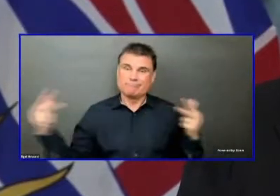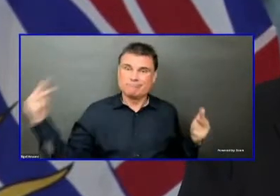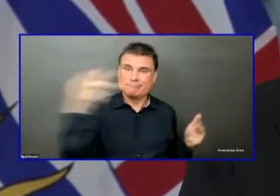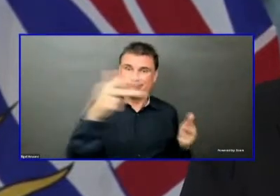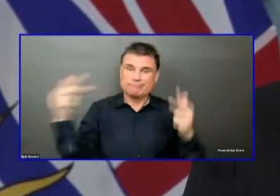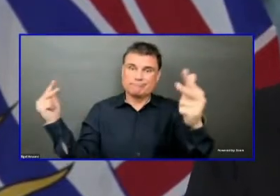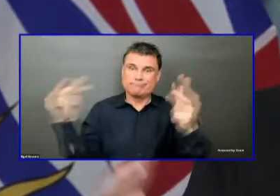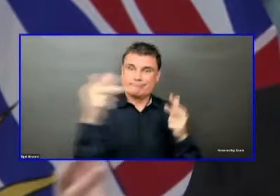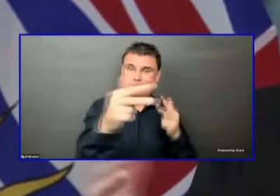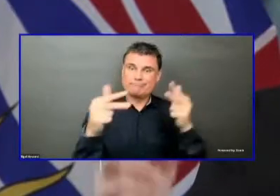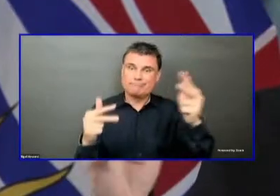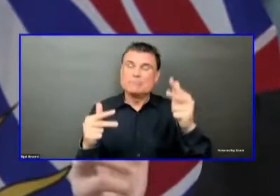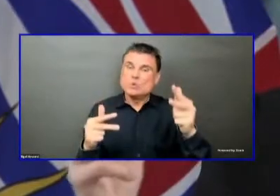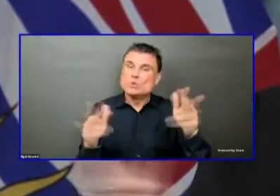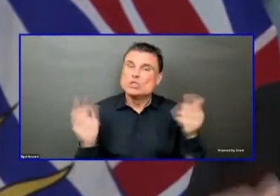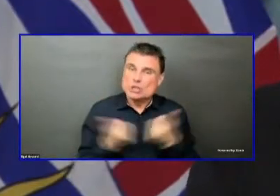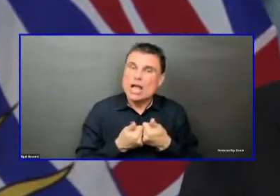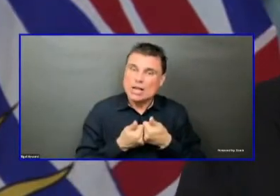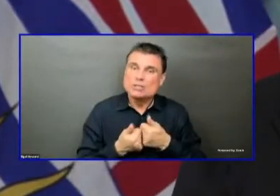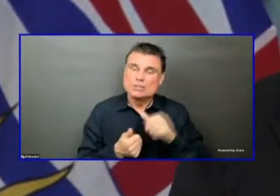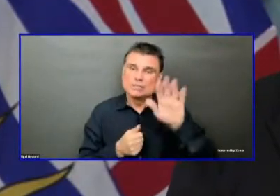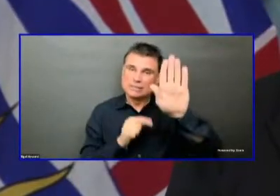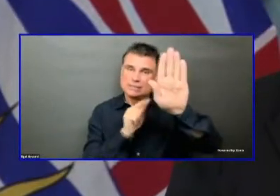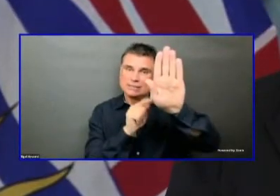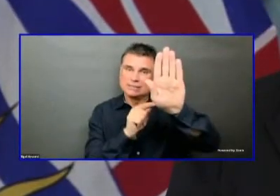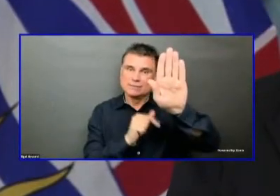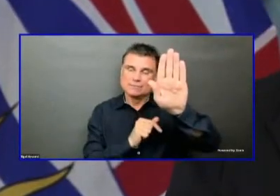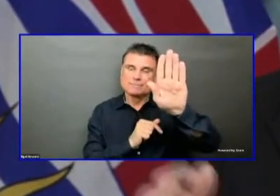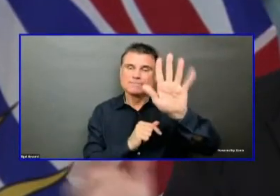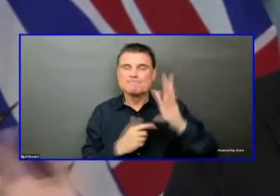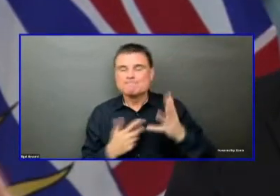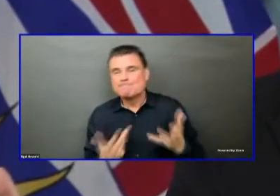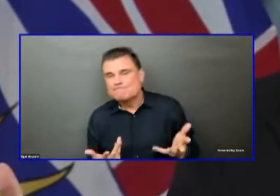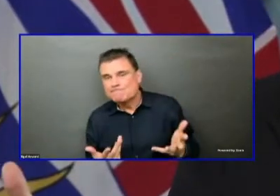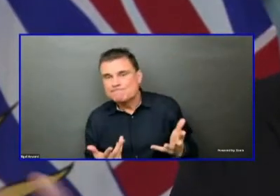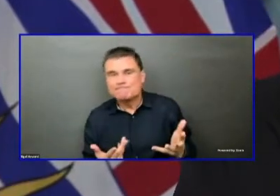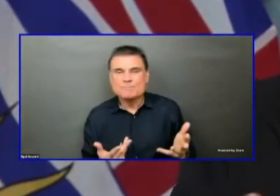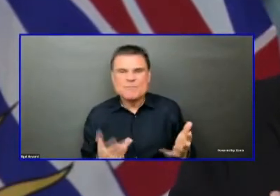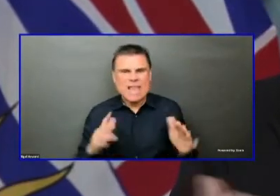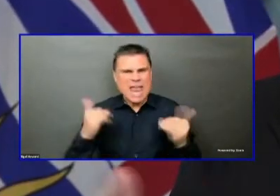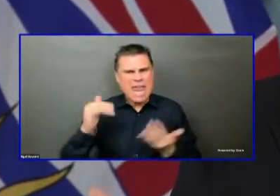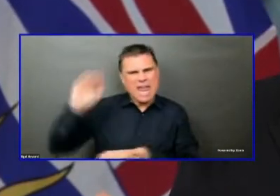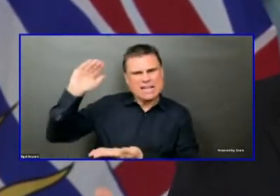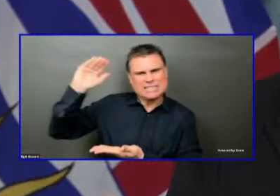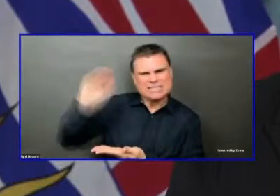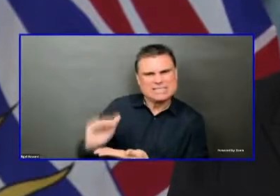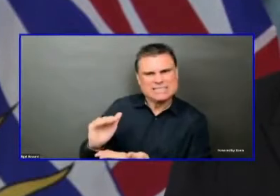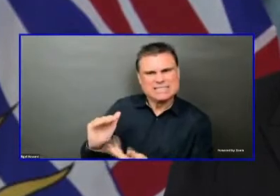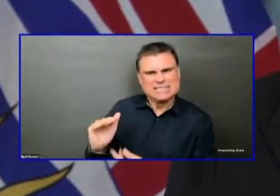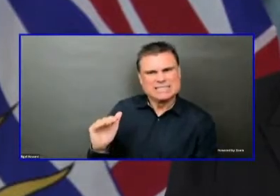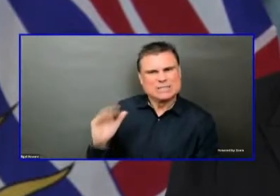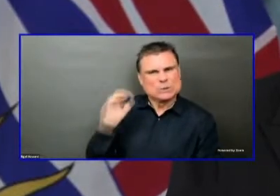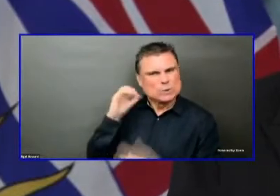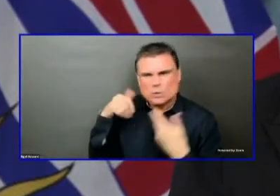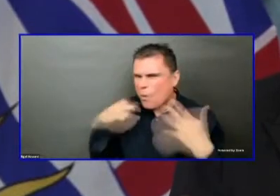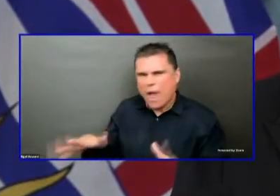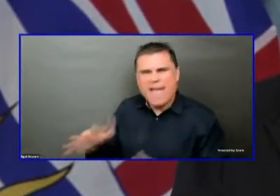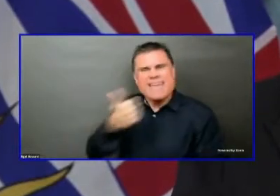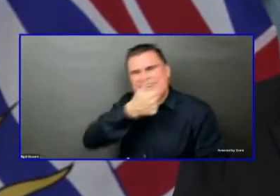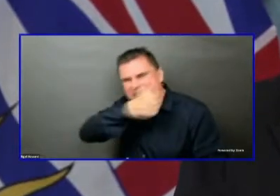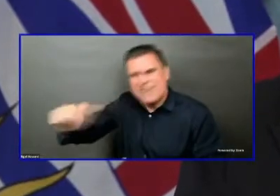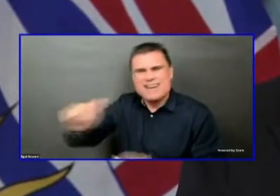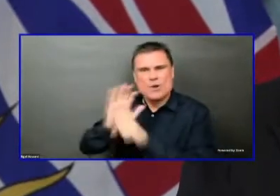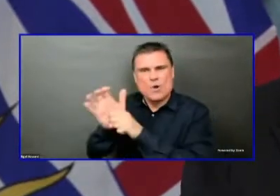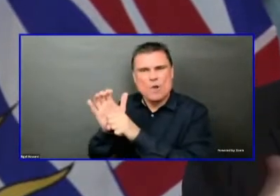to get to things like COVID-0, where people can control who's coming in. There is a lot of